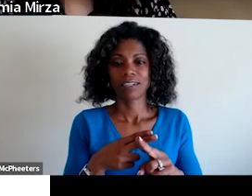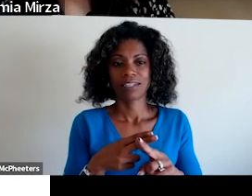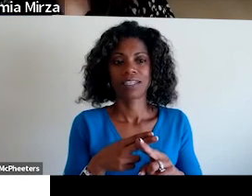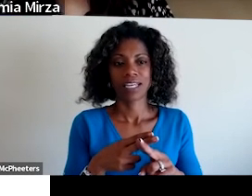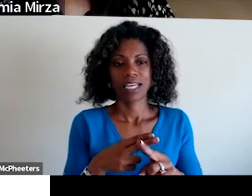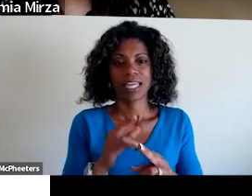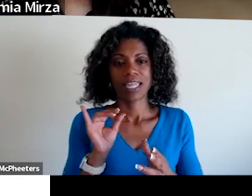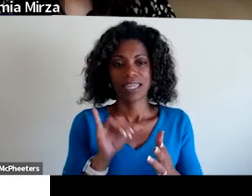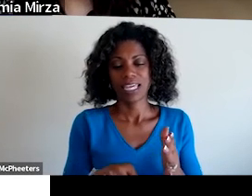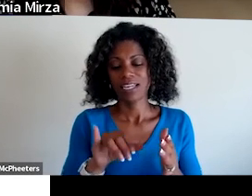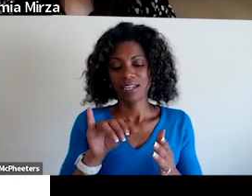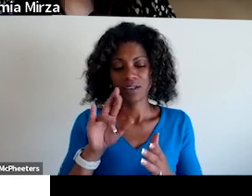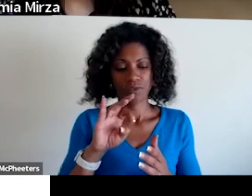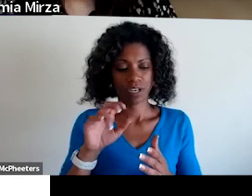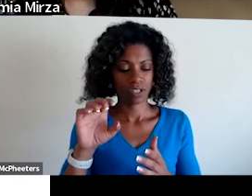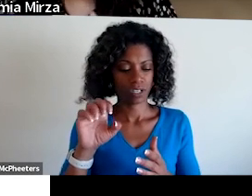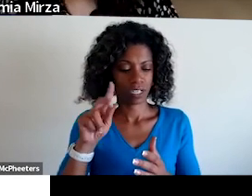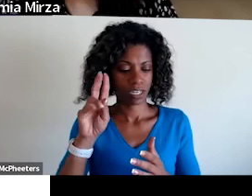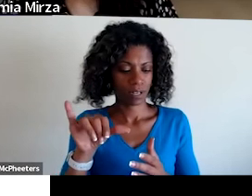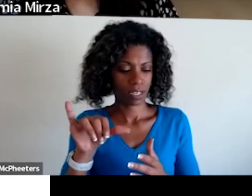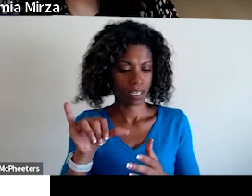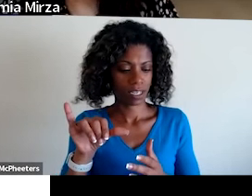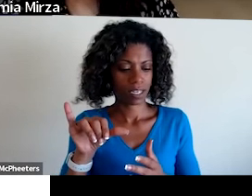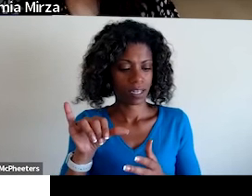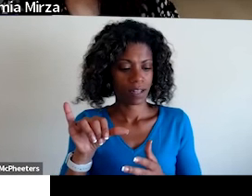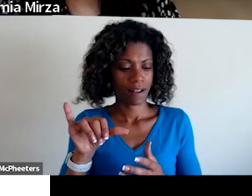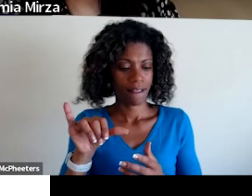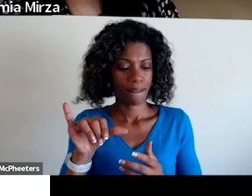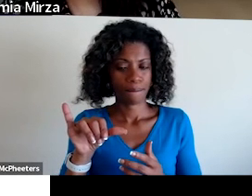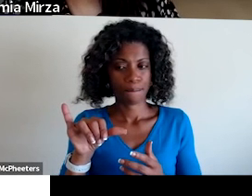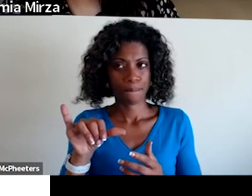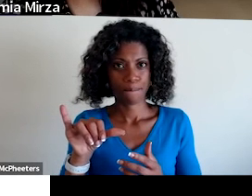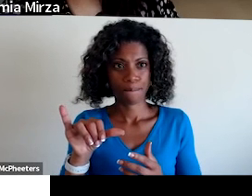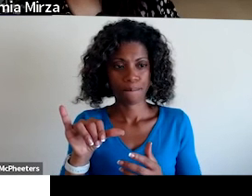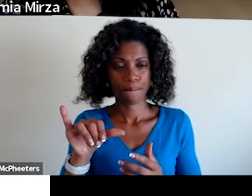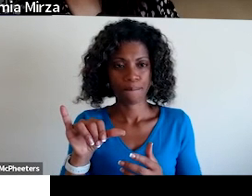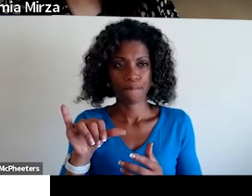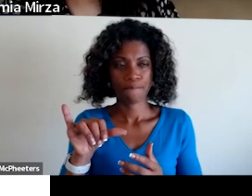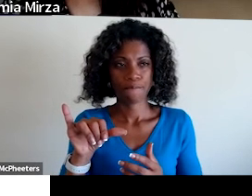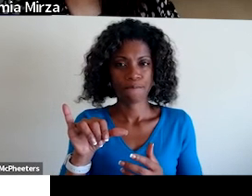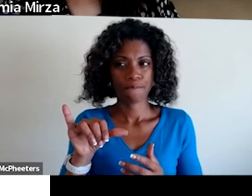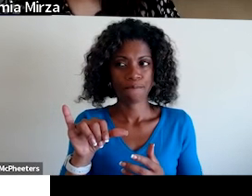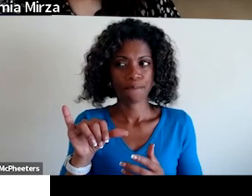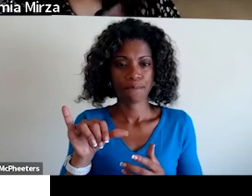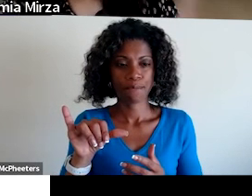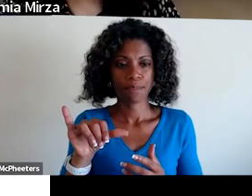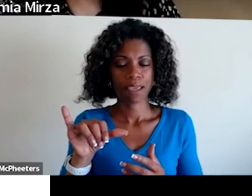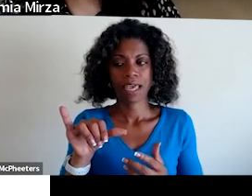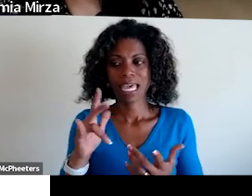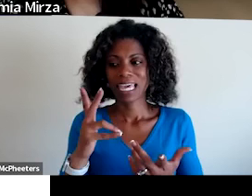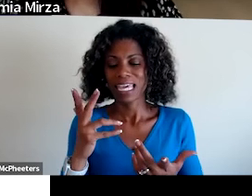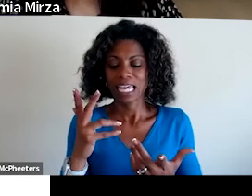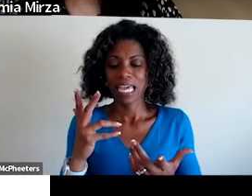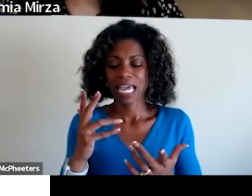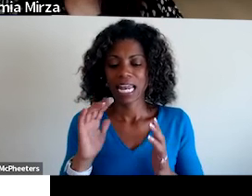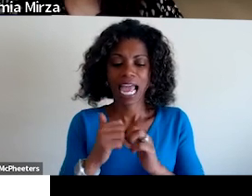mission critical to your organization. And if that is true, if it is mission critical to your organization, it should be